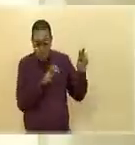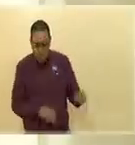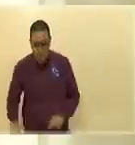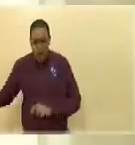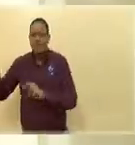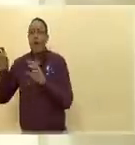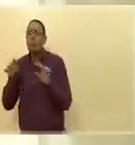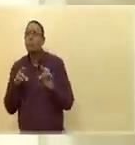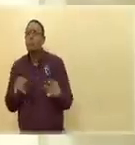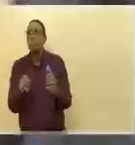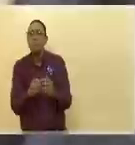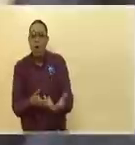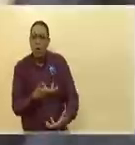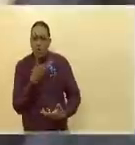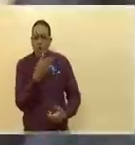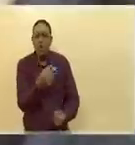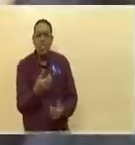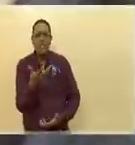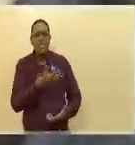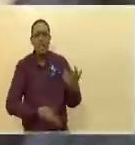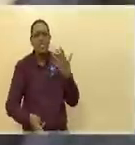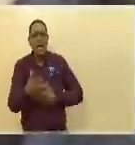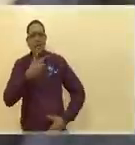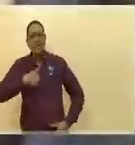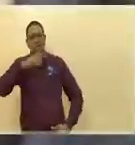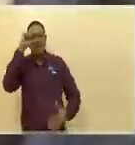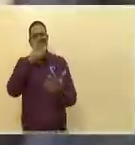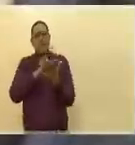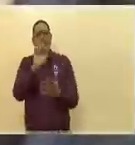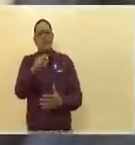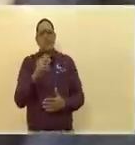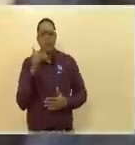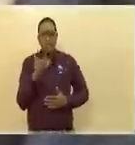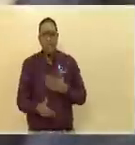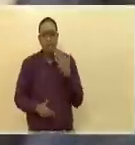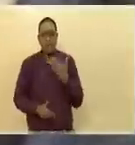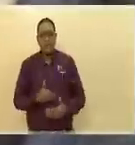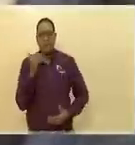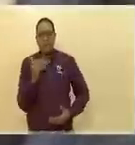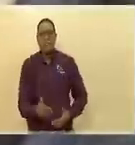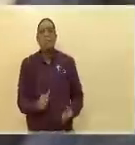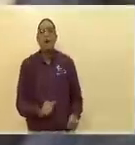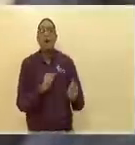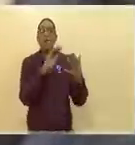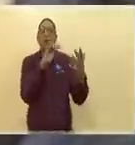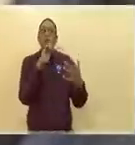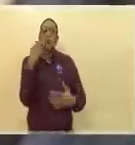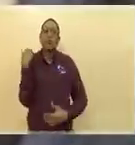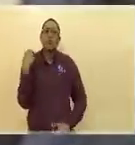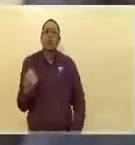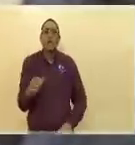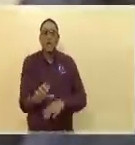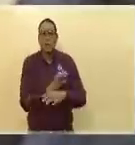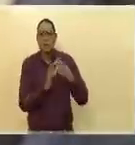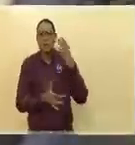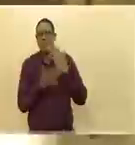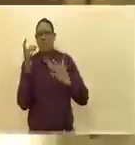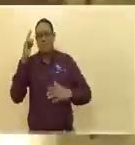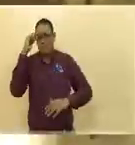more trusted society, we believe we need a step-by-step approach that strengthens digital resilience at the